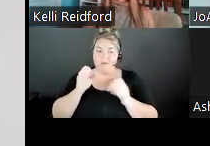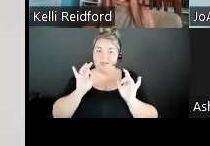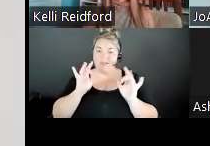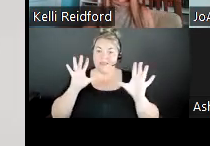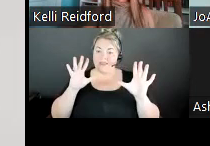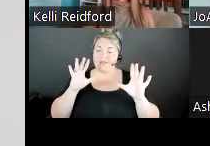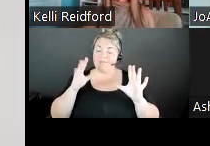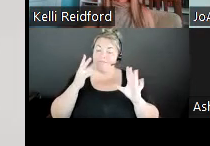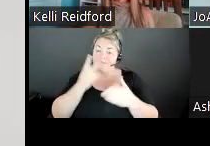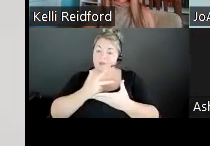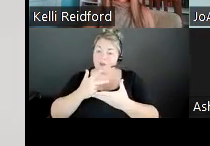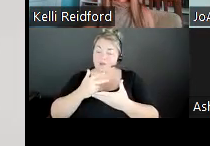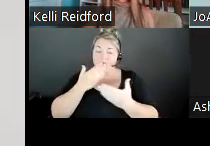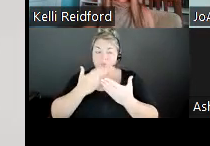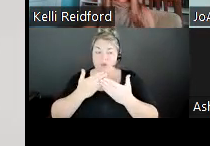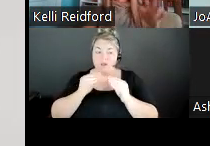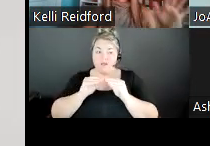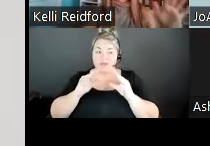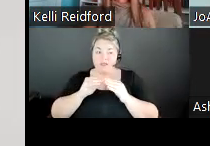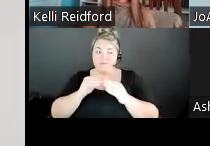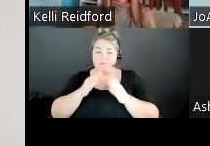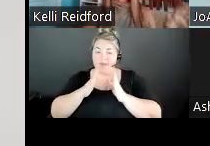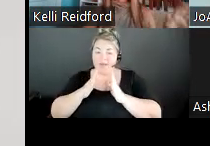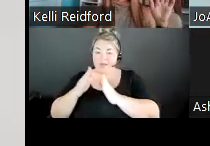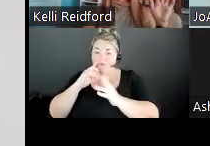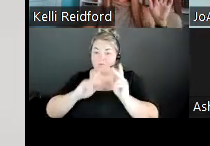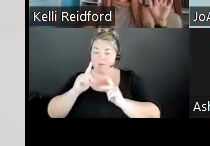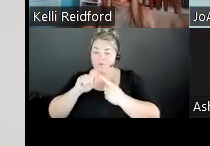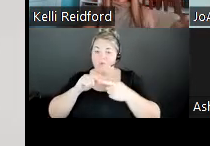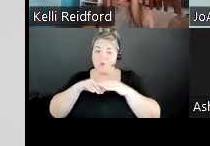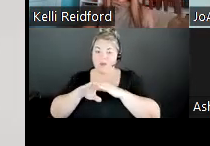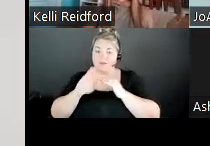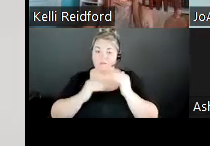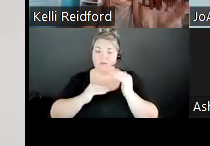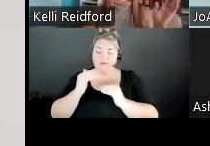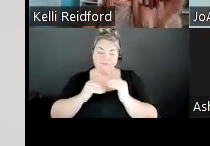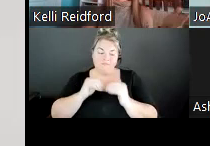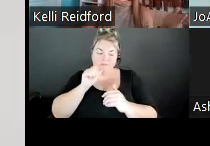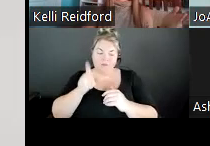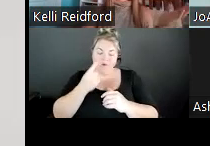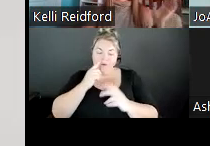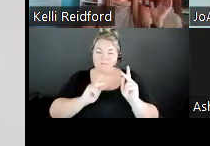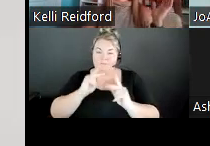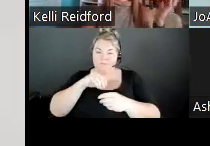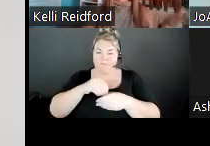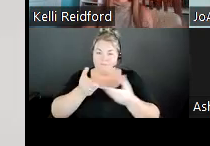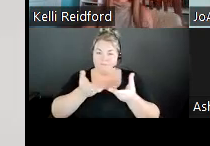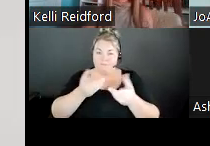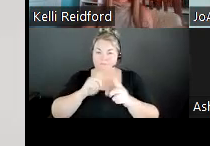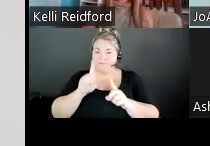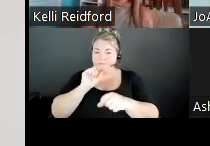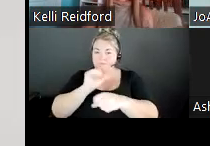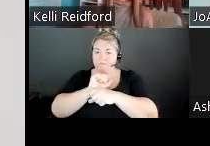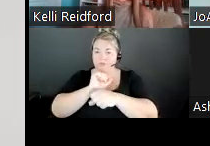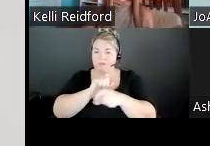lots, having well-lit paths for people to walk into buildings. And this is not just for people in services, this is for employees as